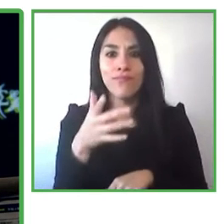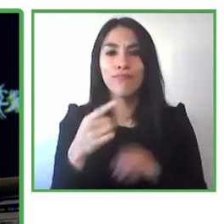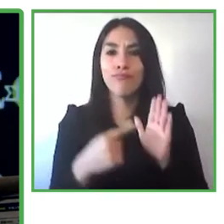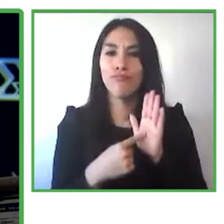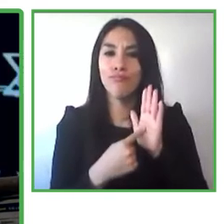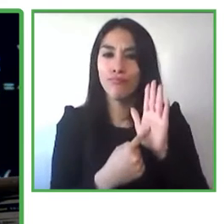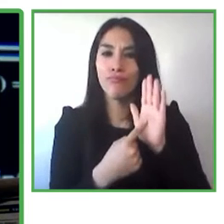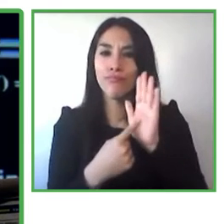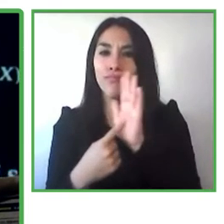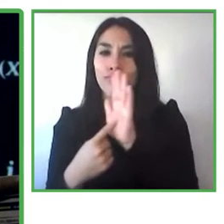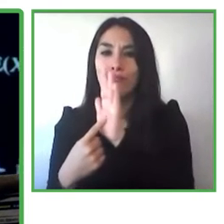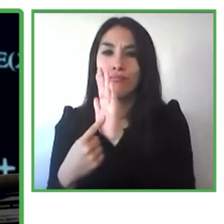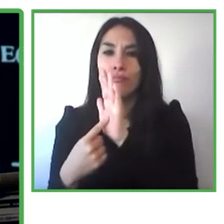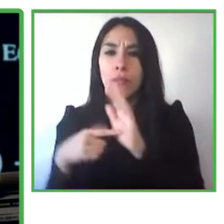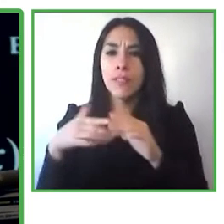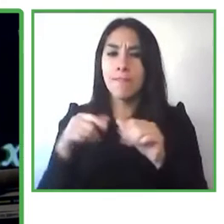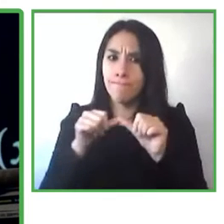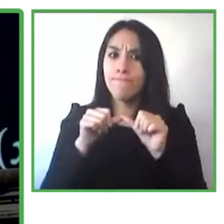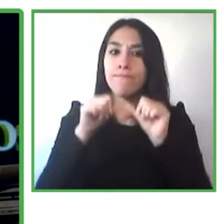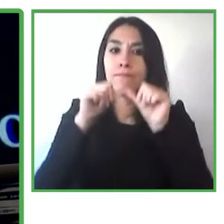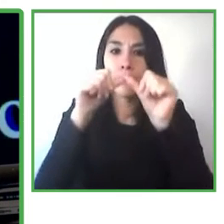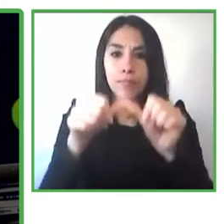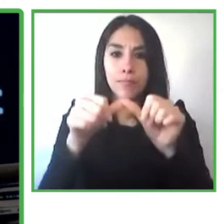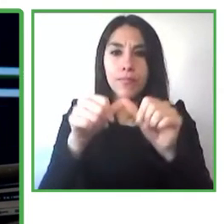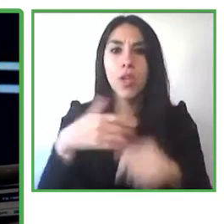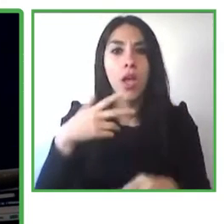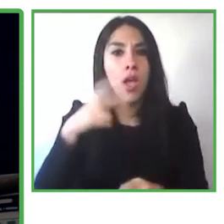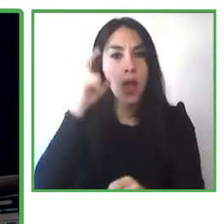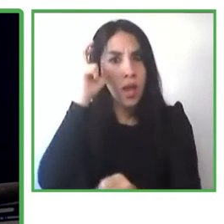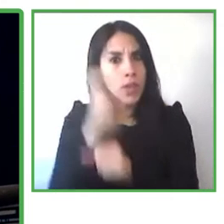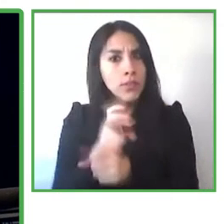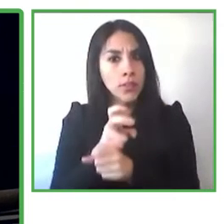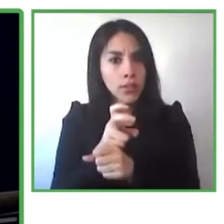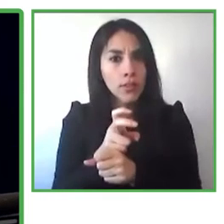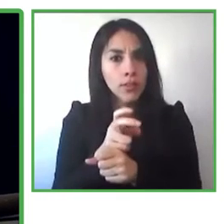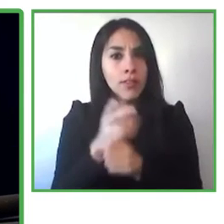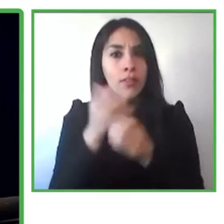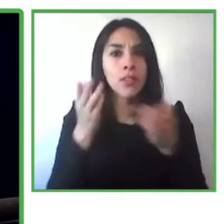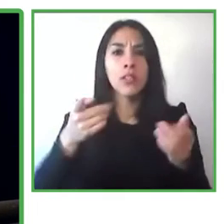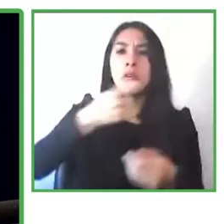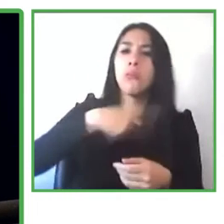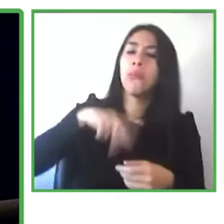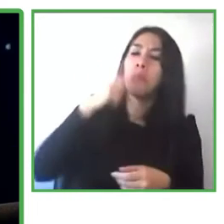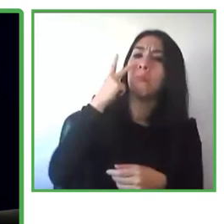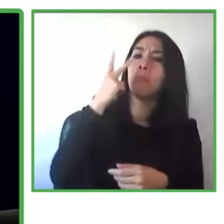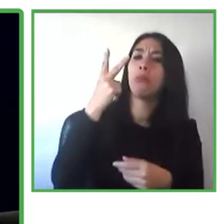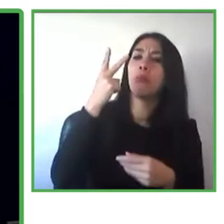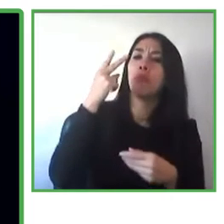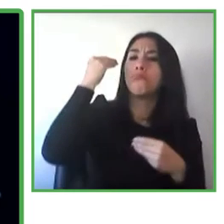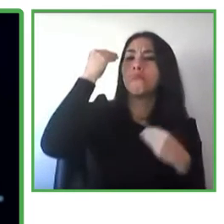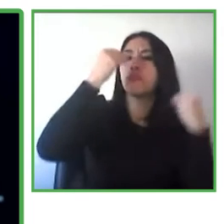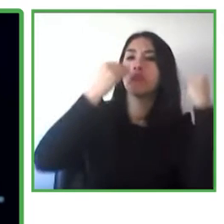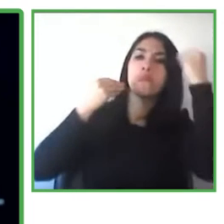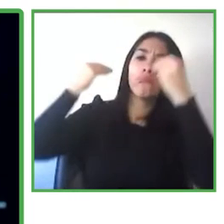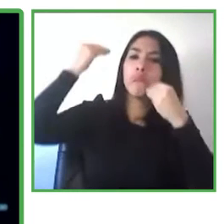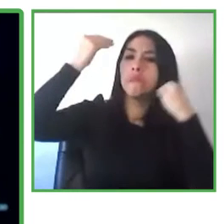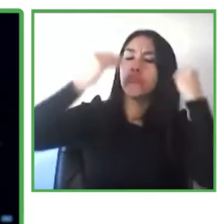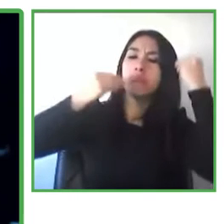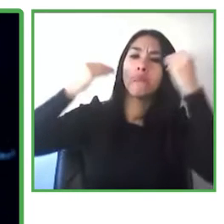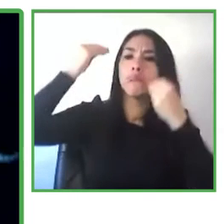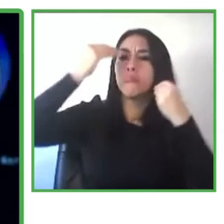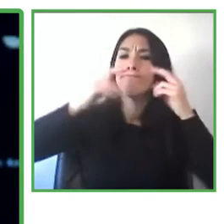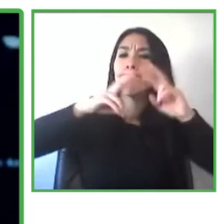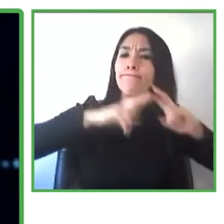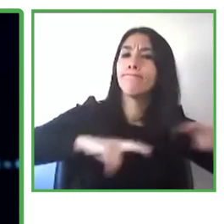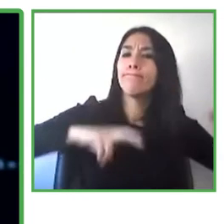feeling really included in society. So we started to analyze this reality, and we started